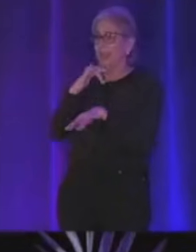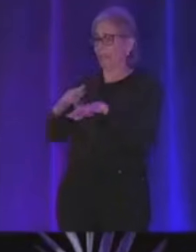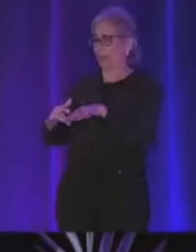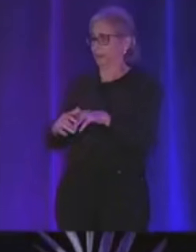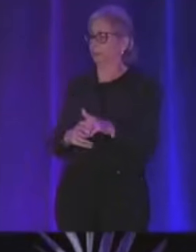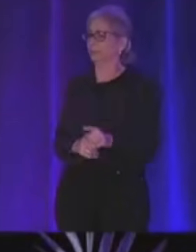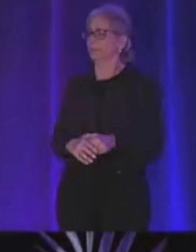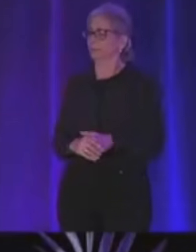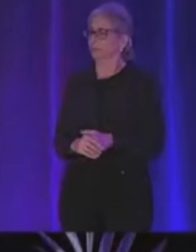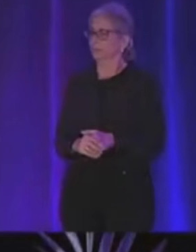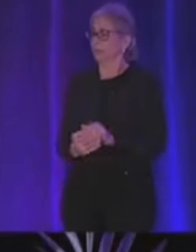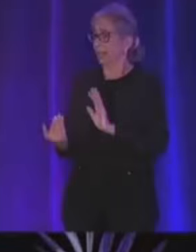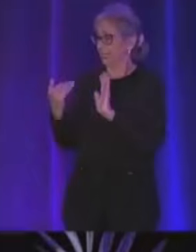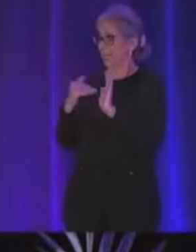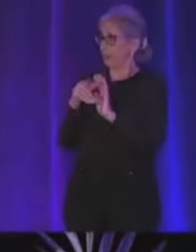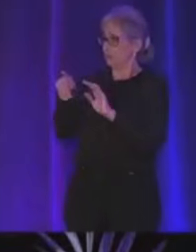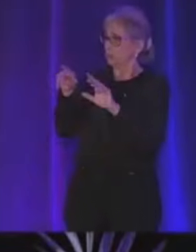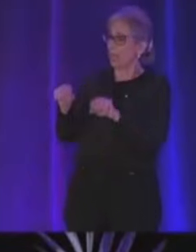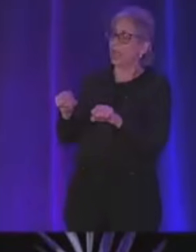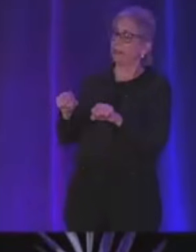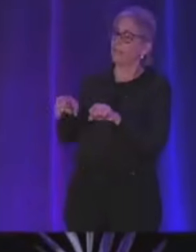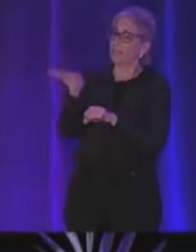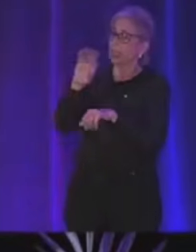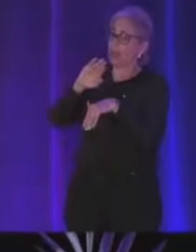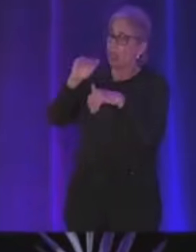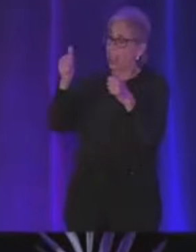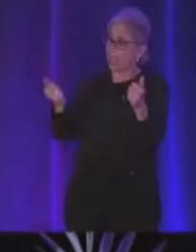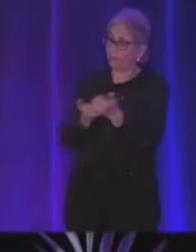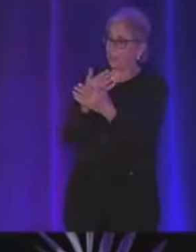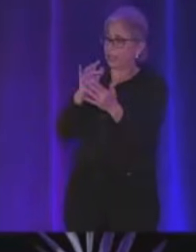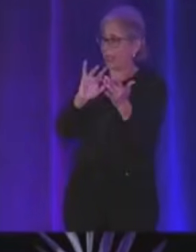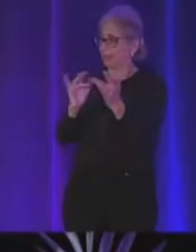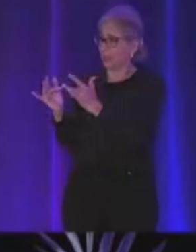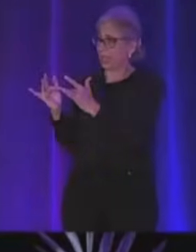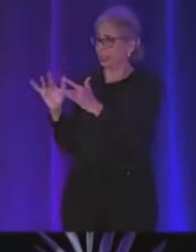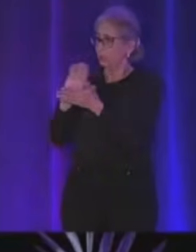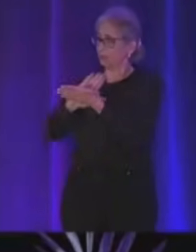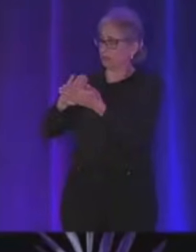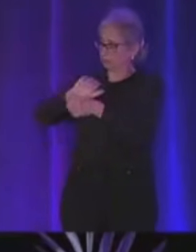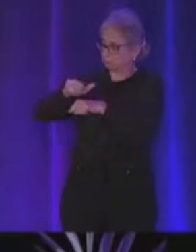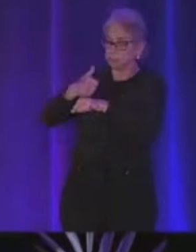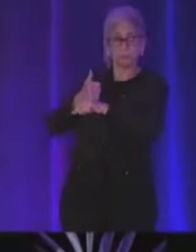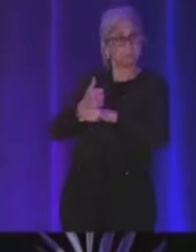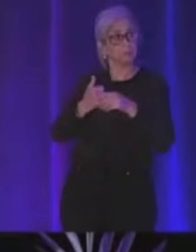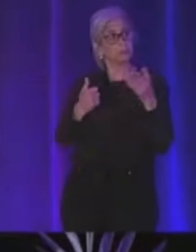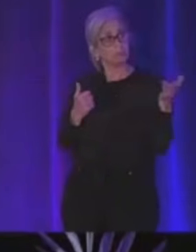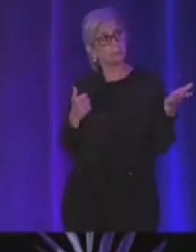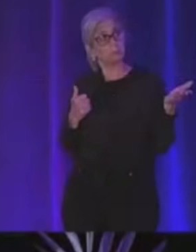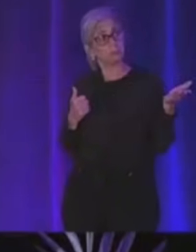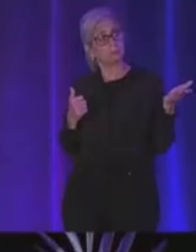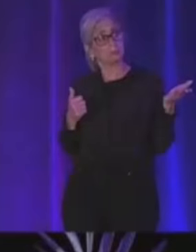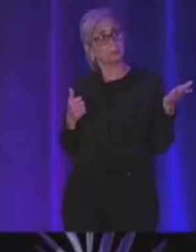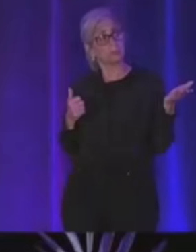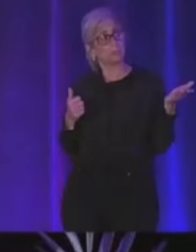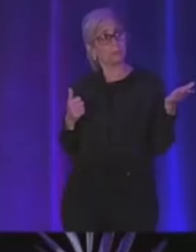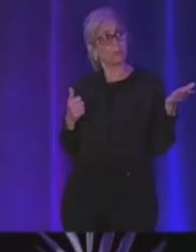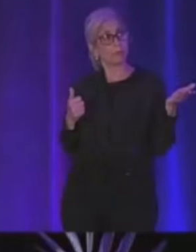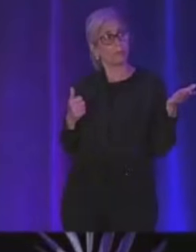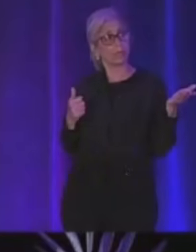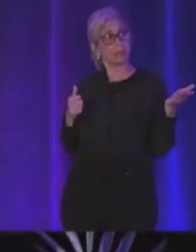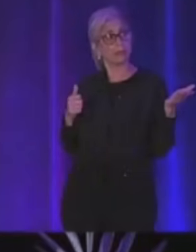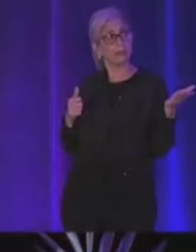So again, you can find all this stuff online. I have a nice repo set up, Linting TypeScript in